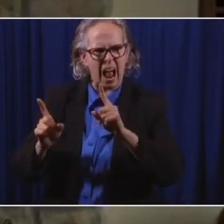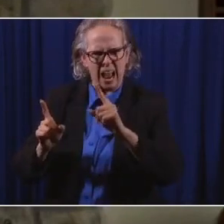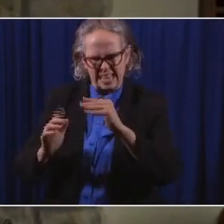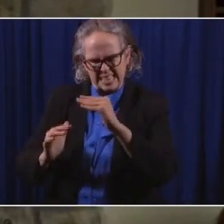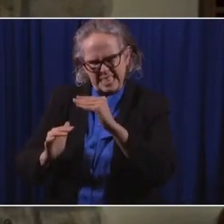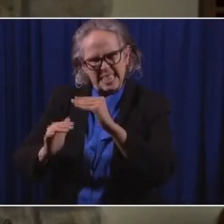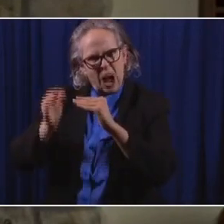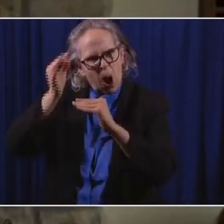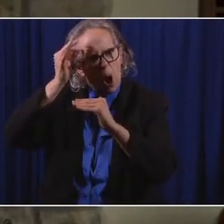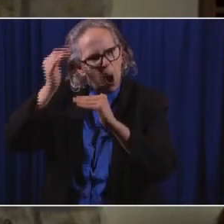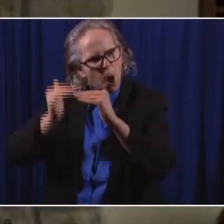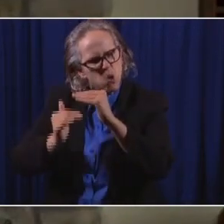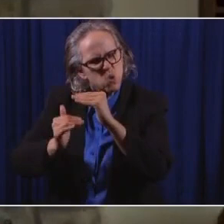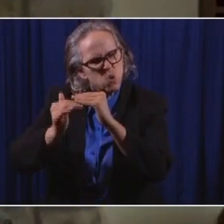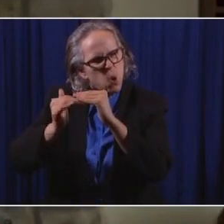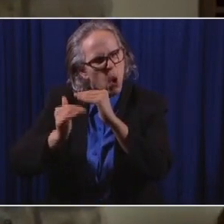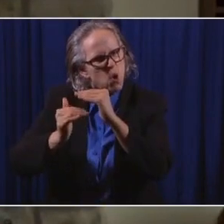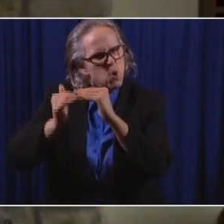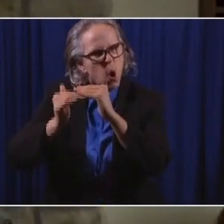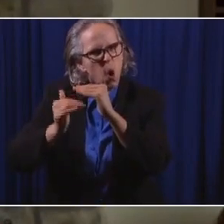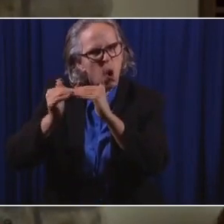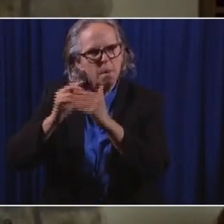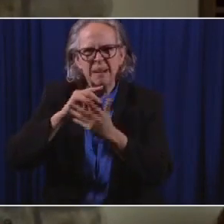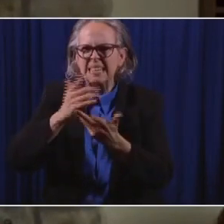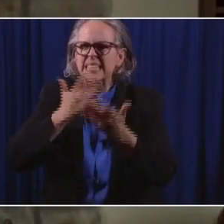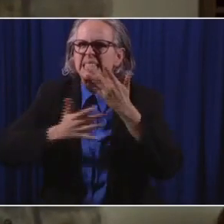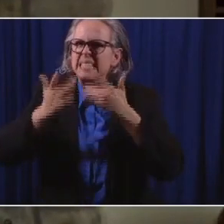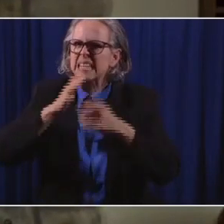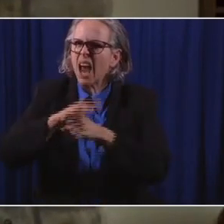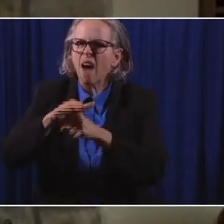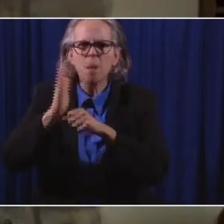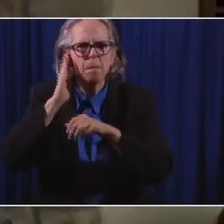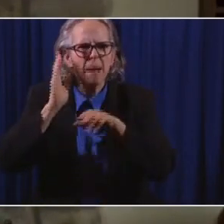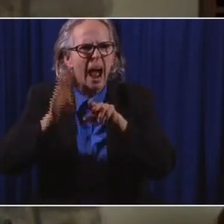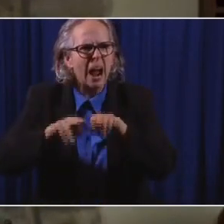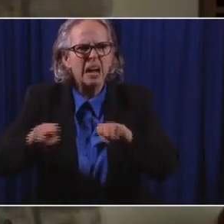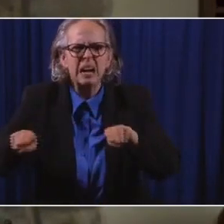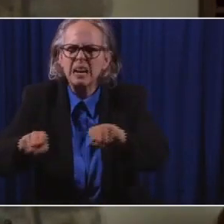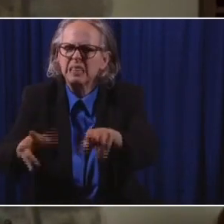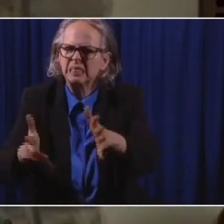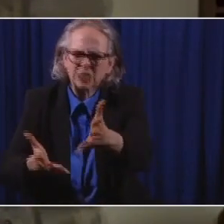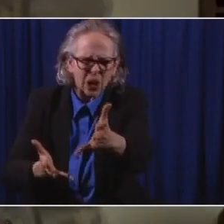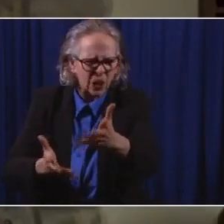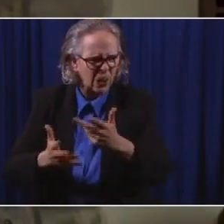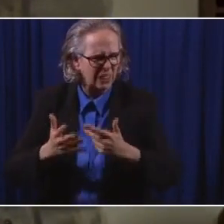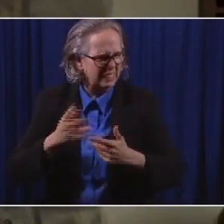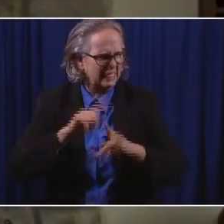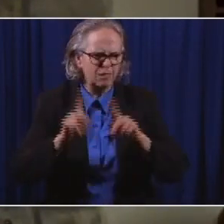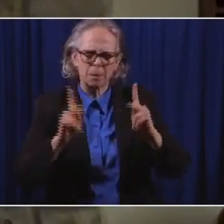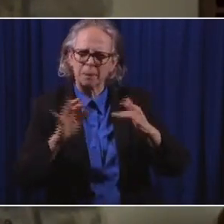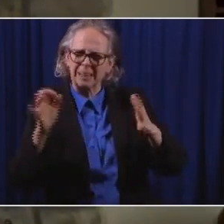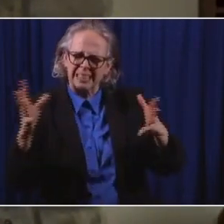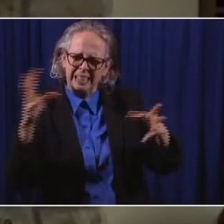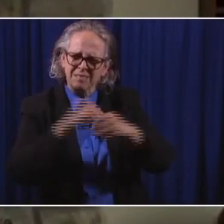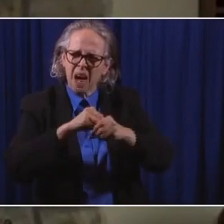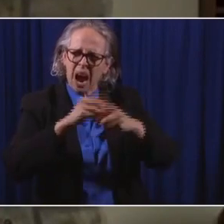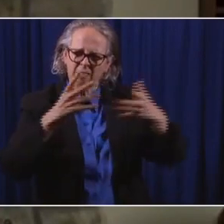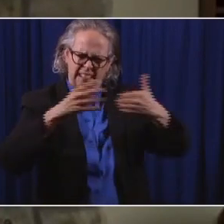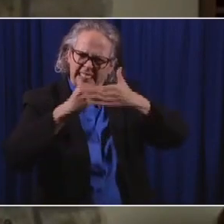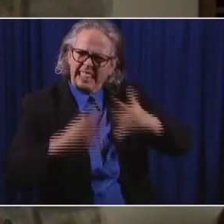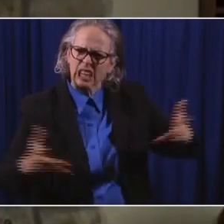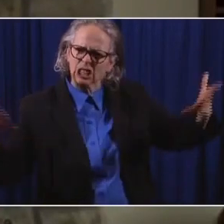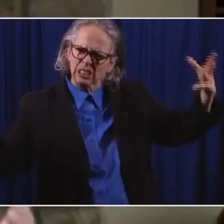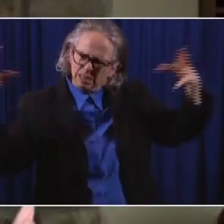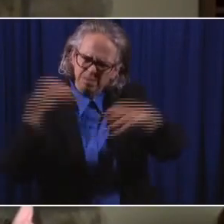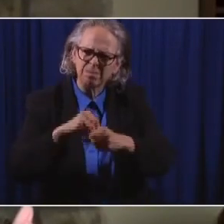or basically most of them are. So pulling those people together to be communicators to the community, pulling those people together to say,